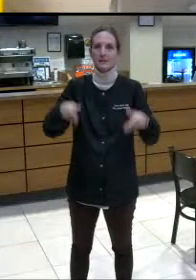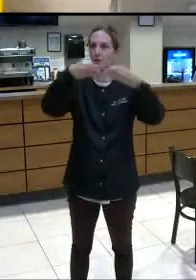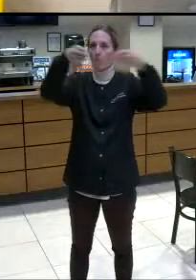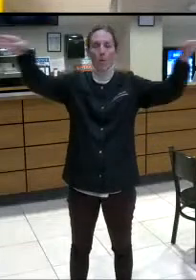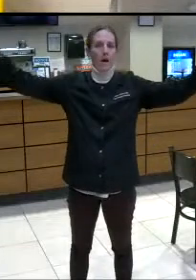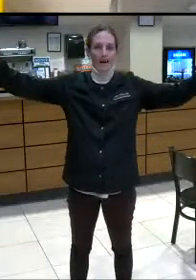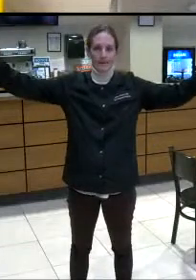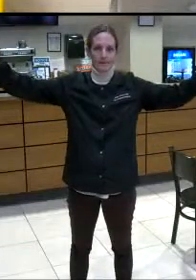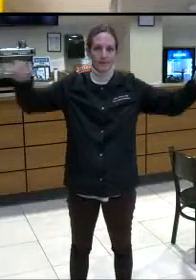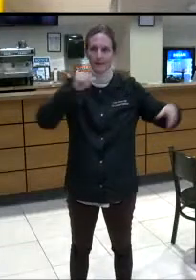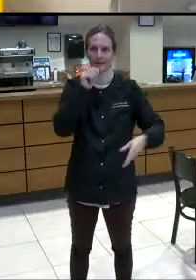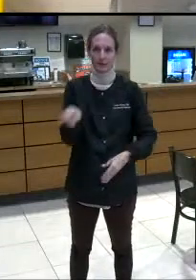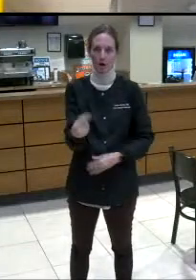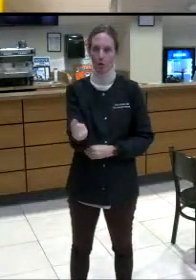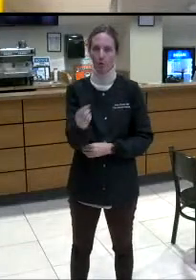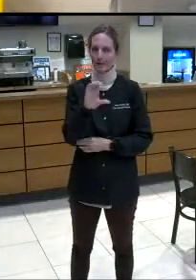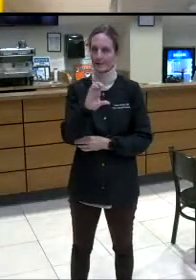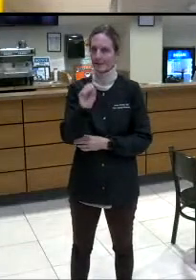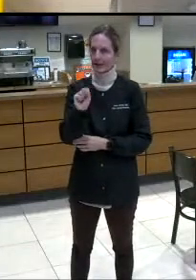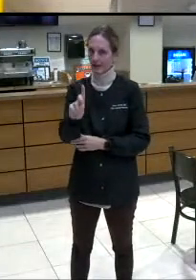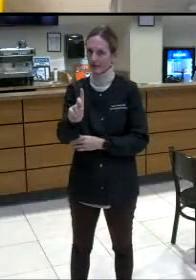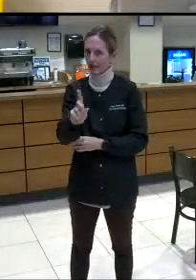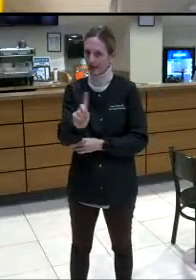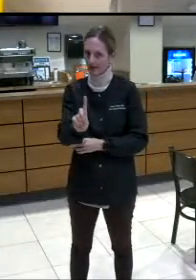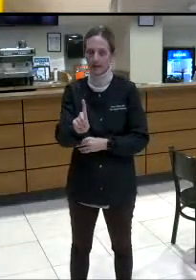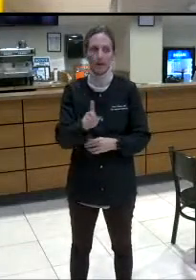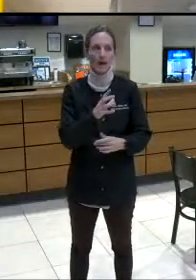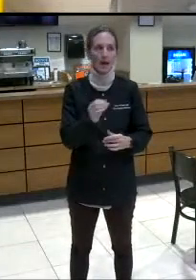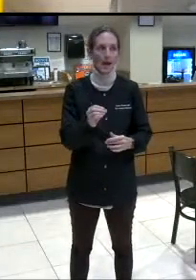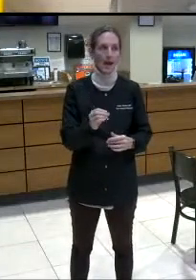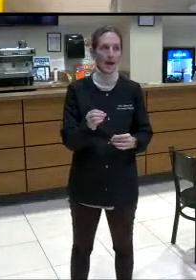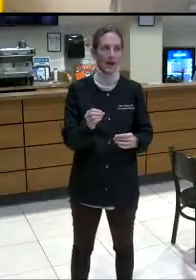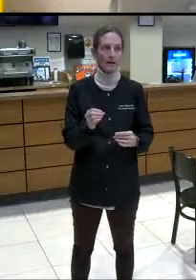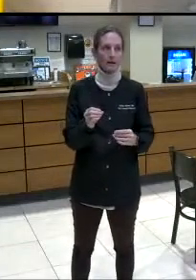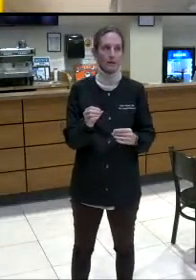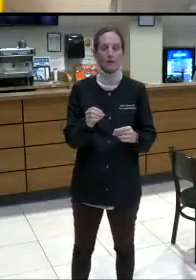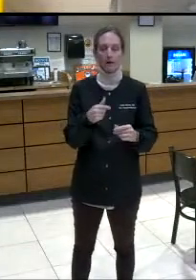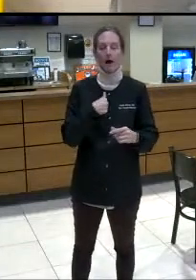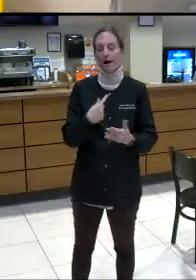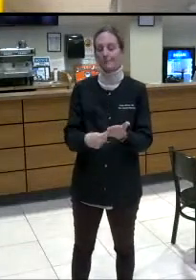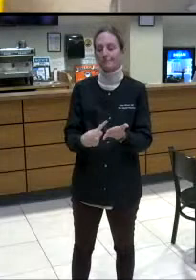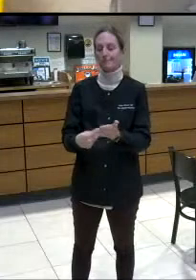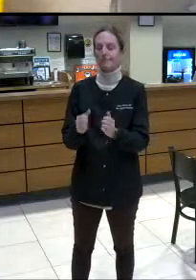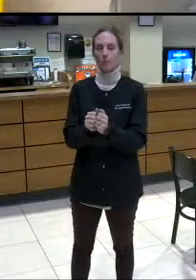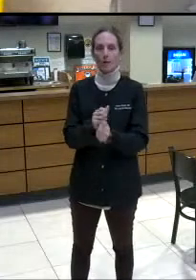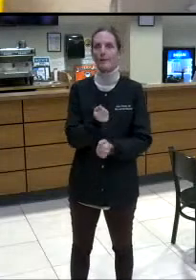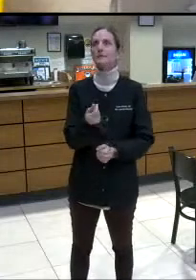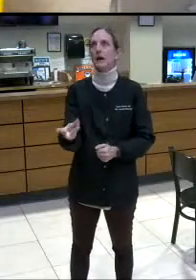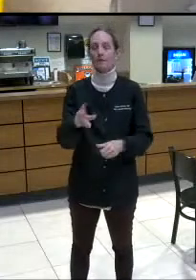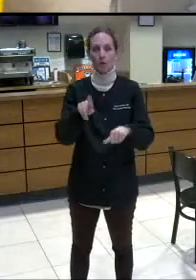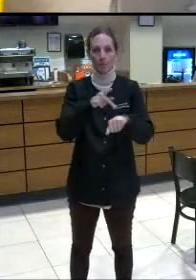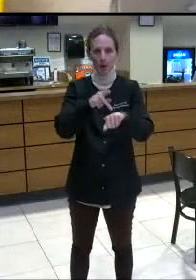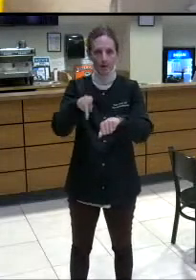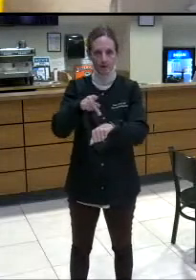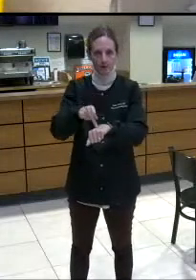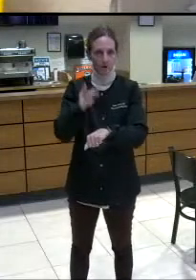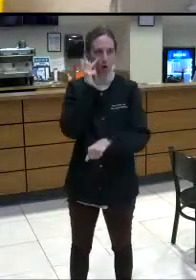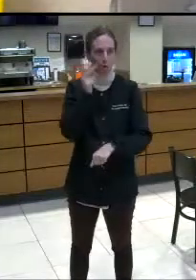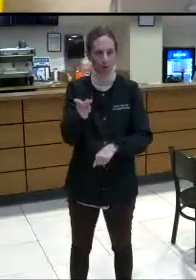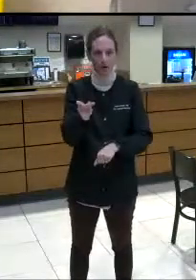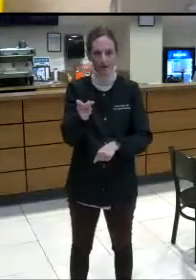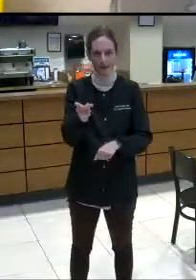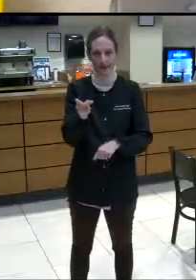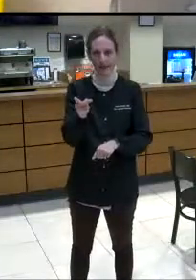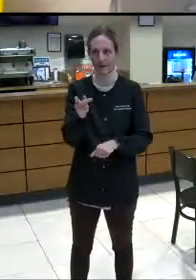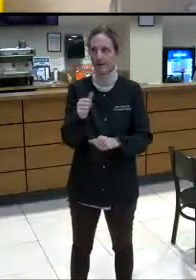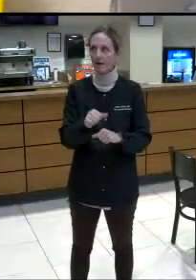thing that the consultant, Dr. Welch, and I talked about along with UTV and some principals was that you're seeing this wave of new pandemic